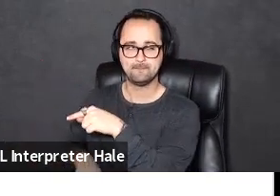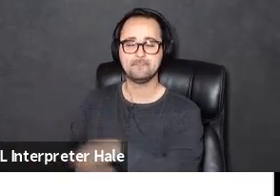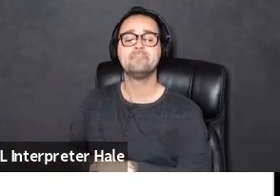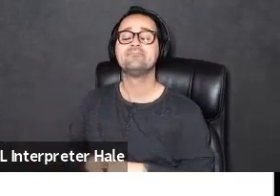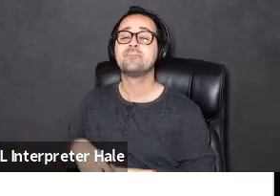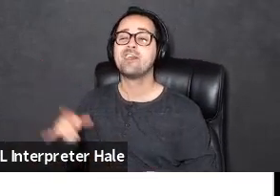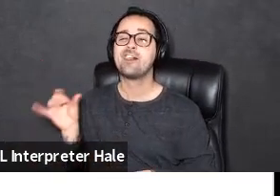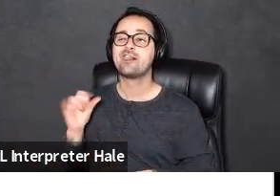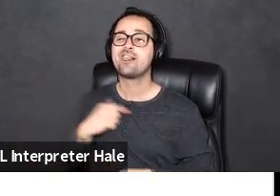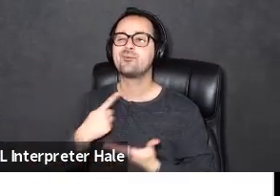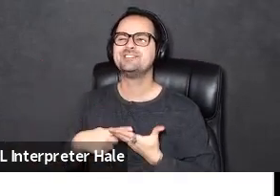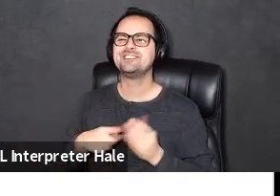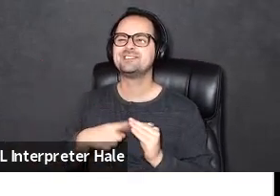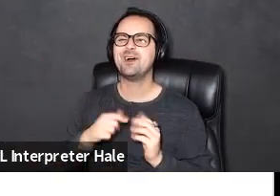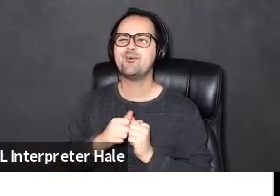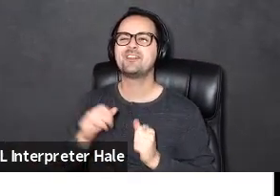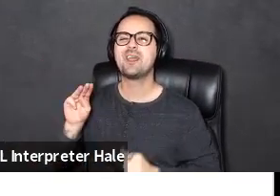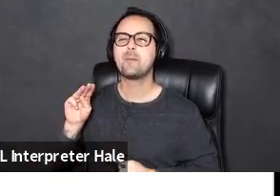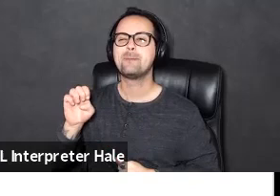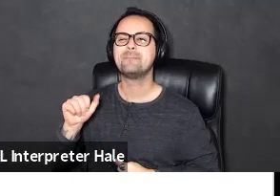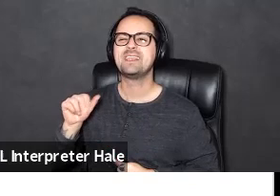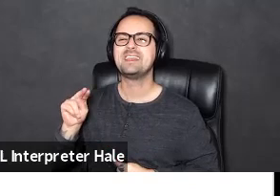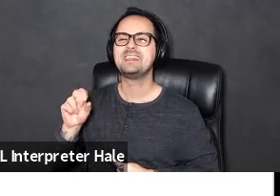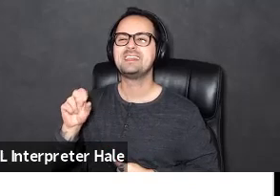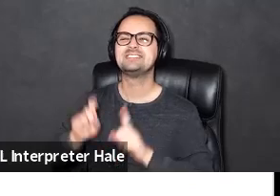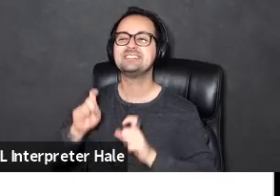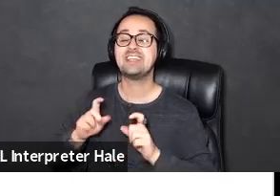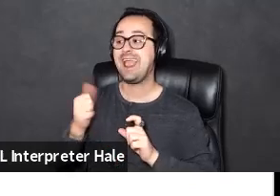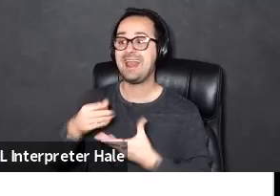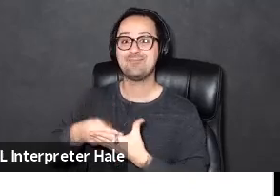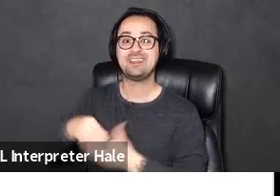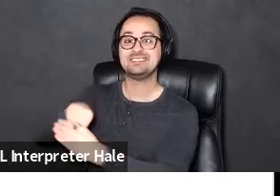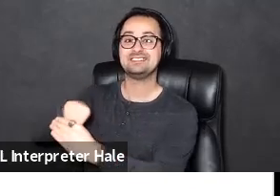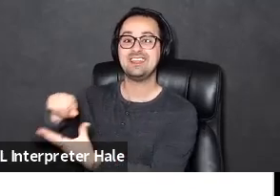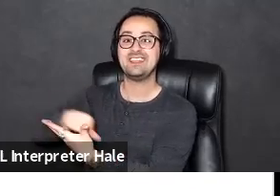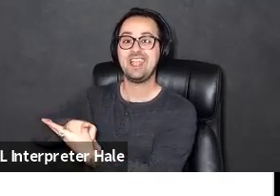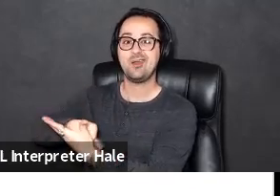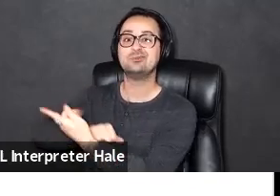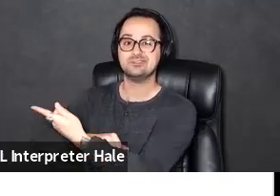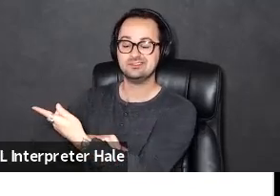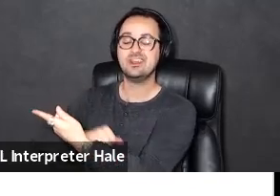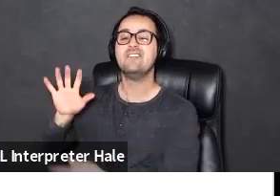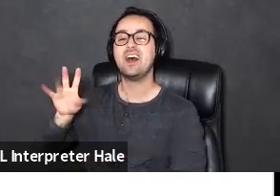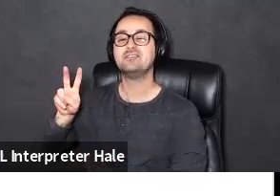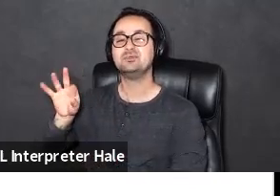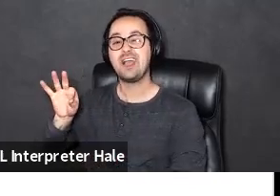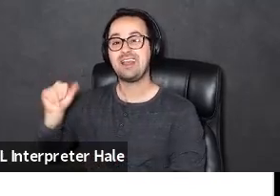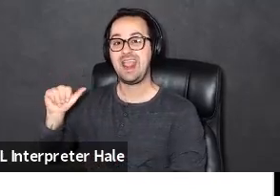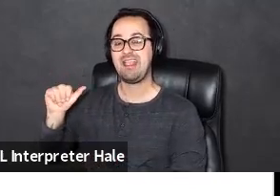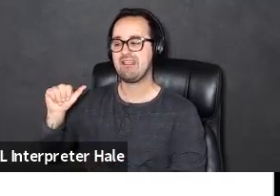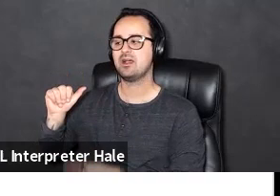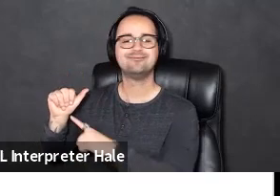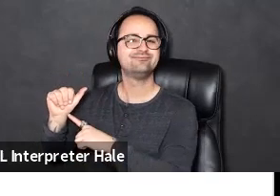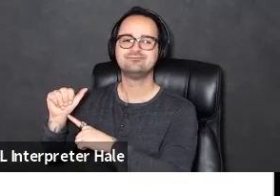we talked about this whole thing with means testing, any money that is in an ABLE account, the 529A, does not